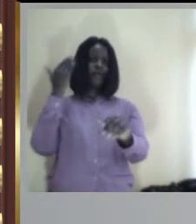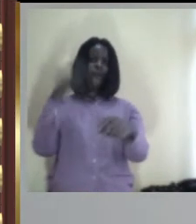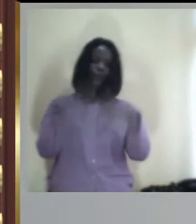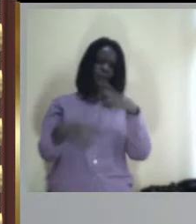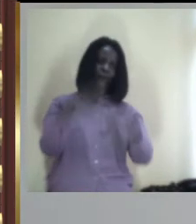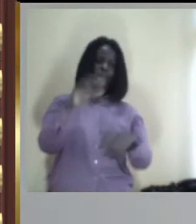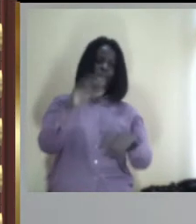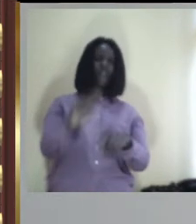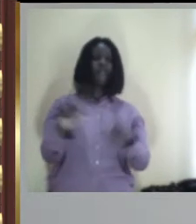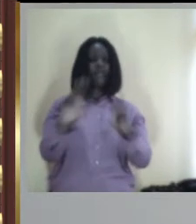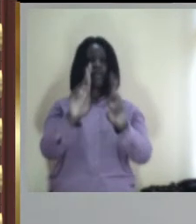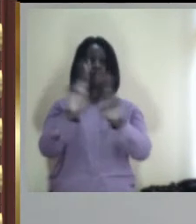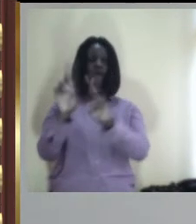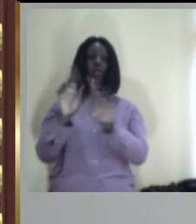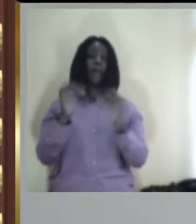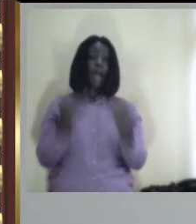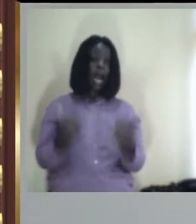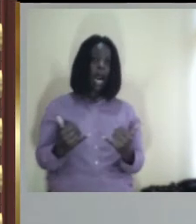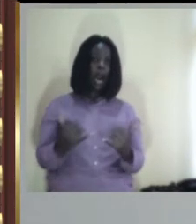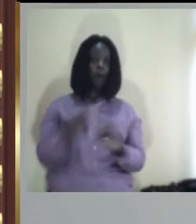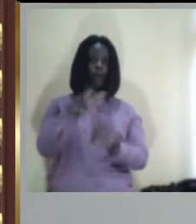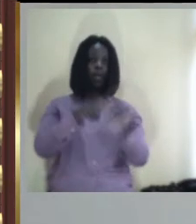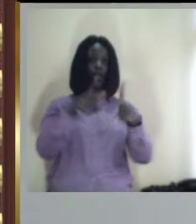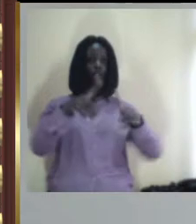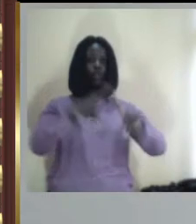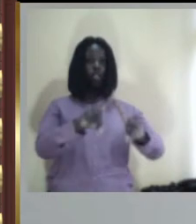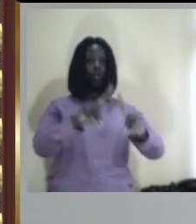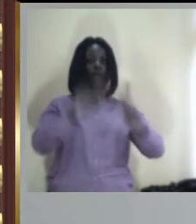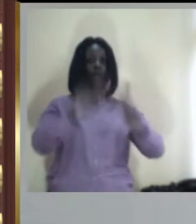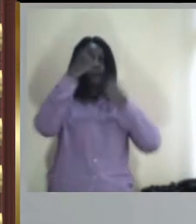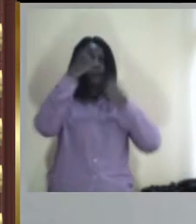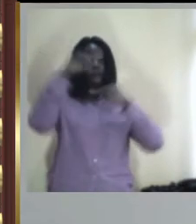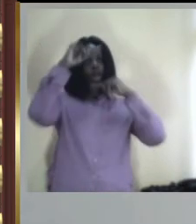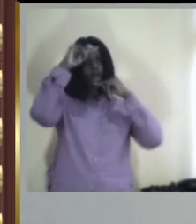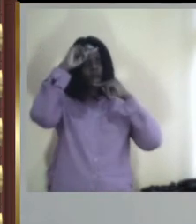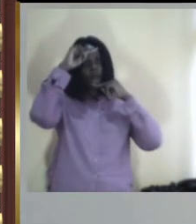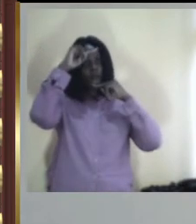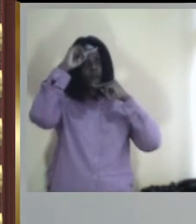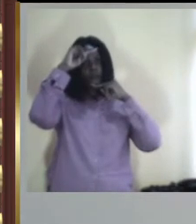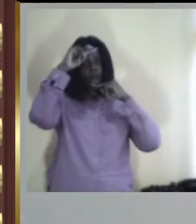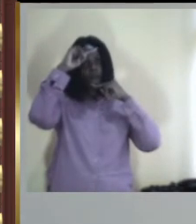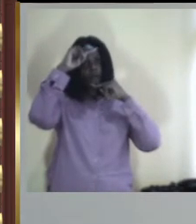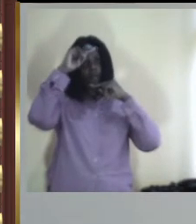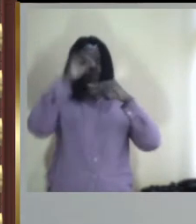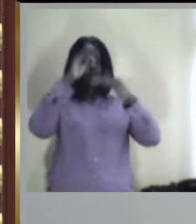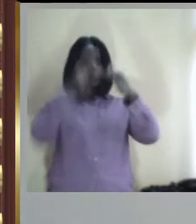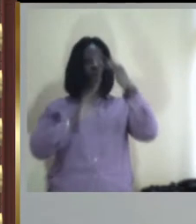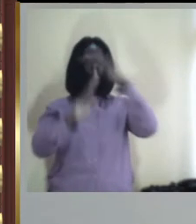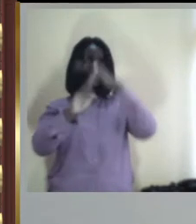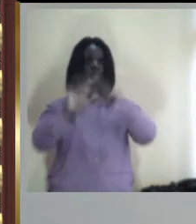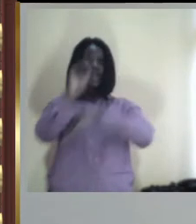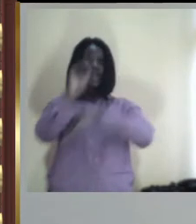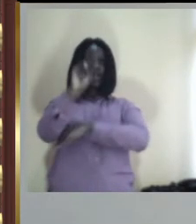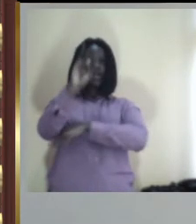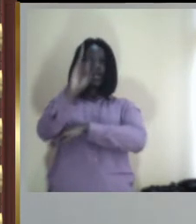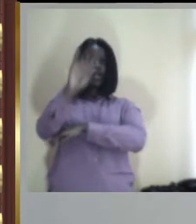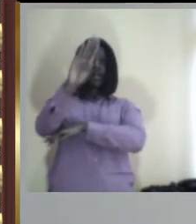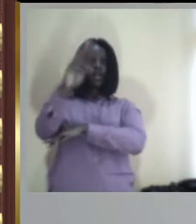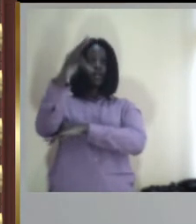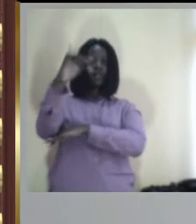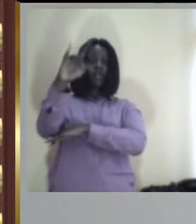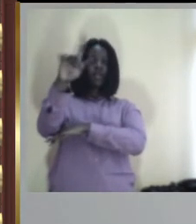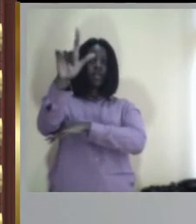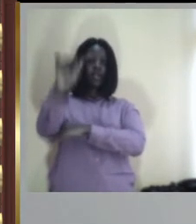me call upon the chairperson of the portfolio, Honorable N.N. Sbidla-Sapeta,